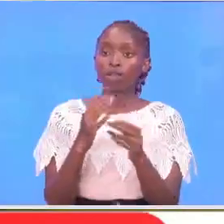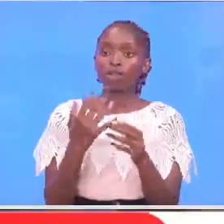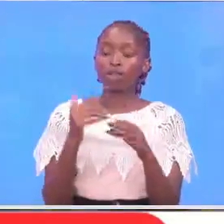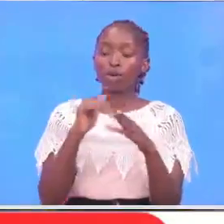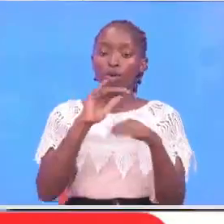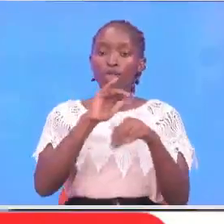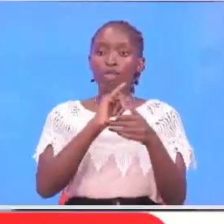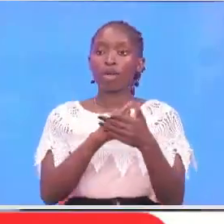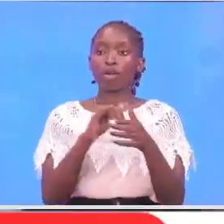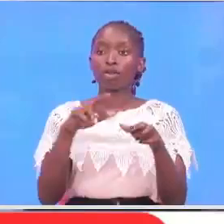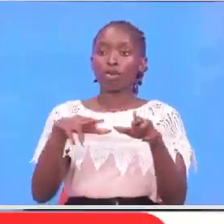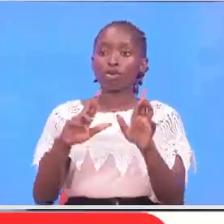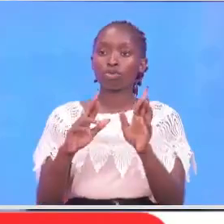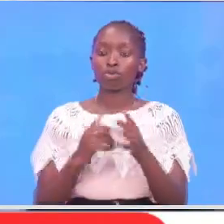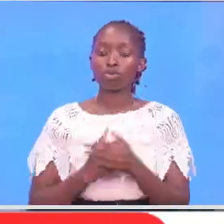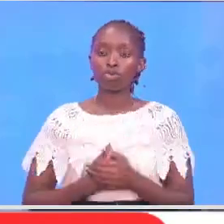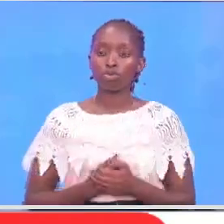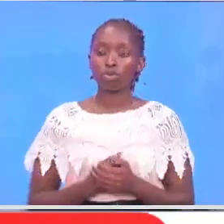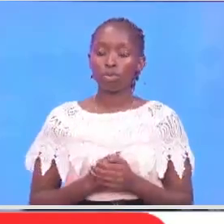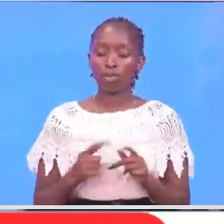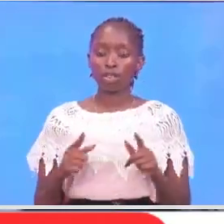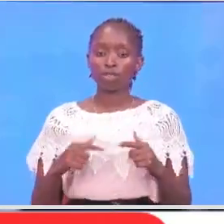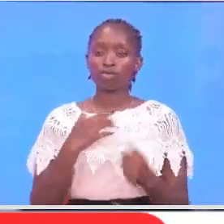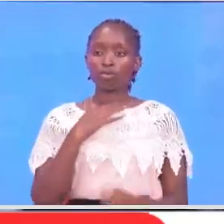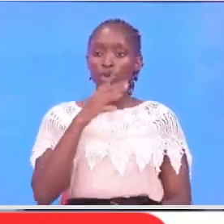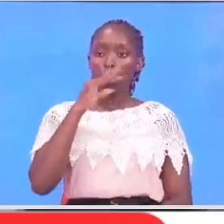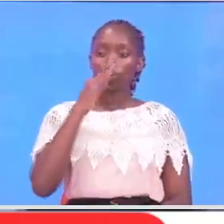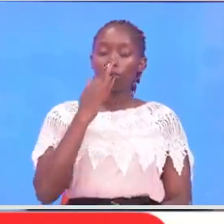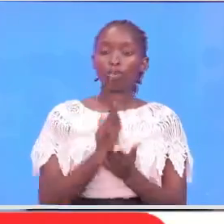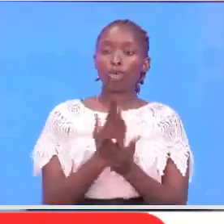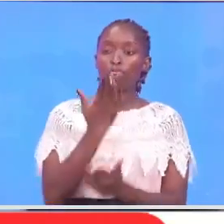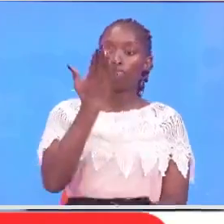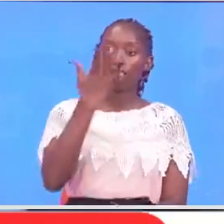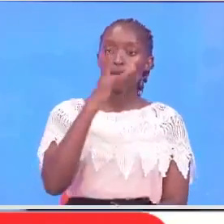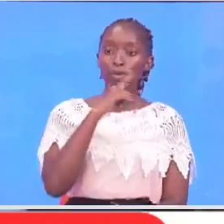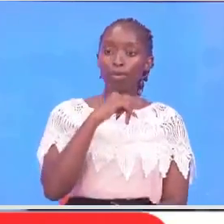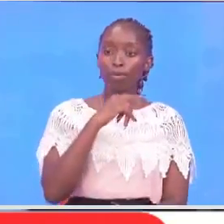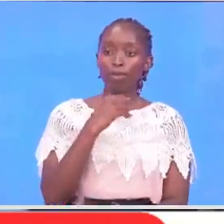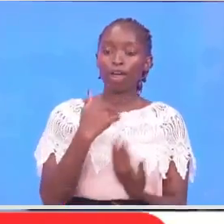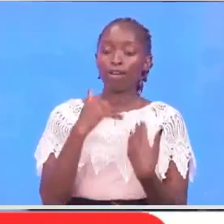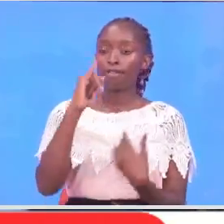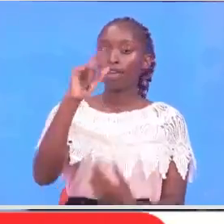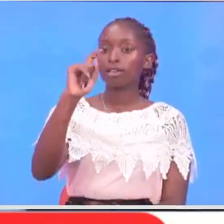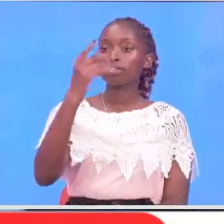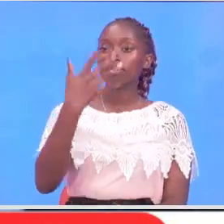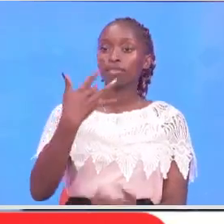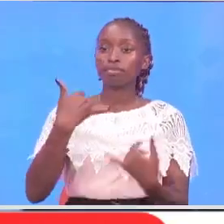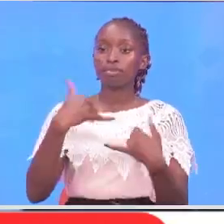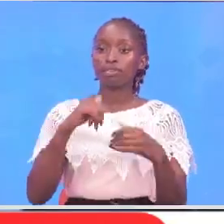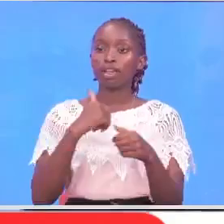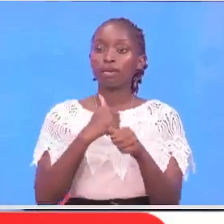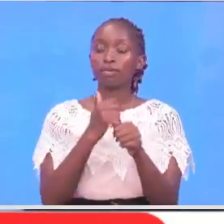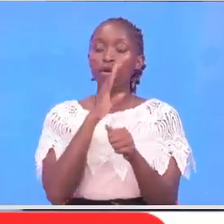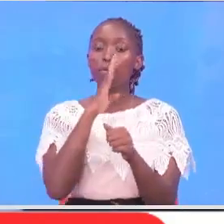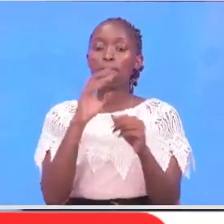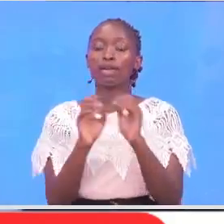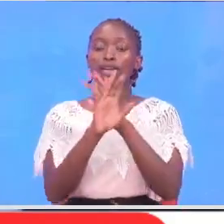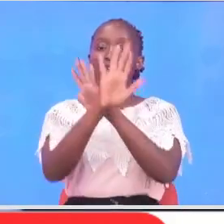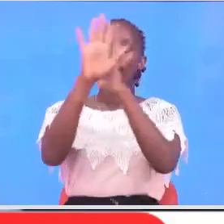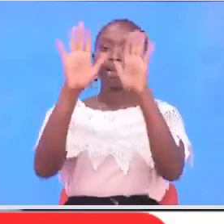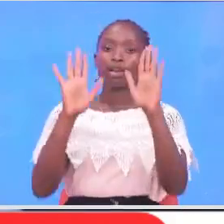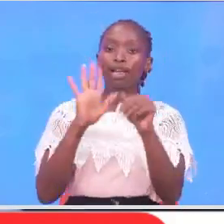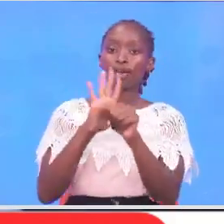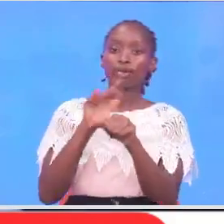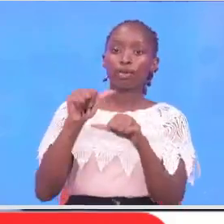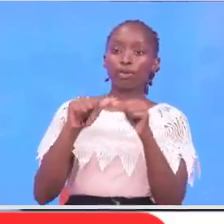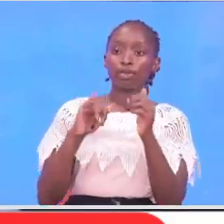barabarani. I'm in communication with the IG. The IG support EACC. His position is very, very clear that traffic